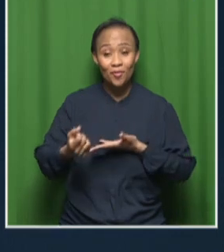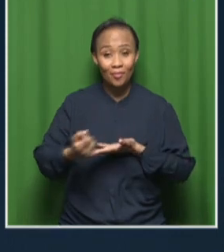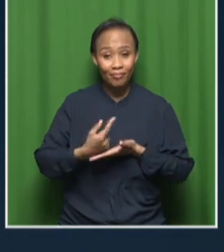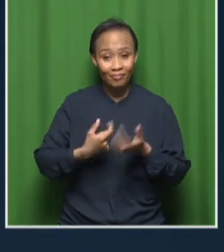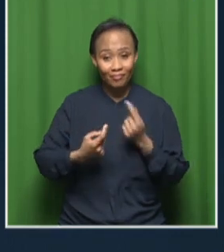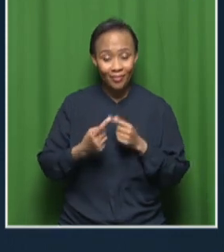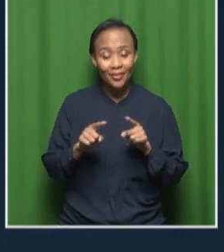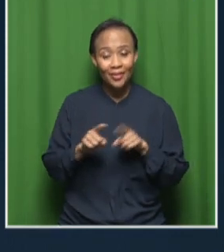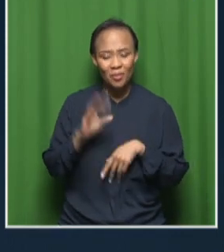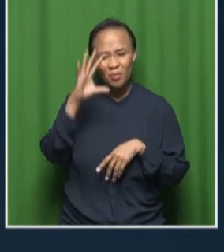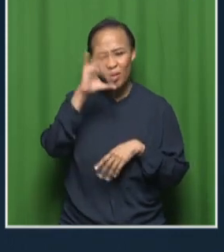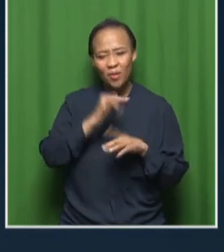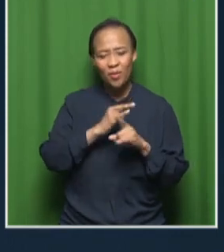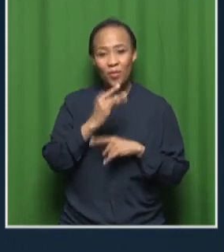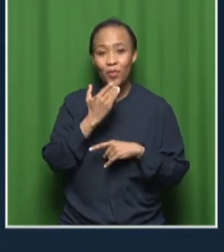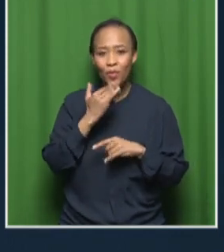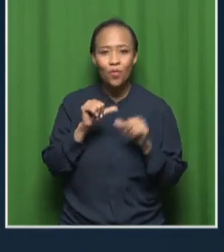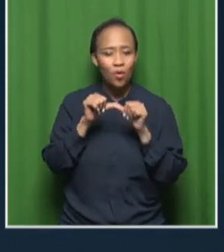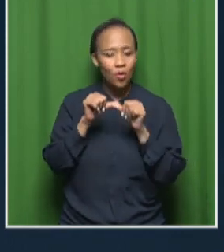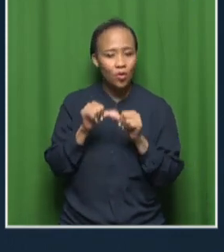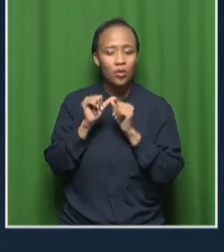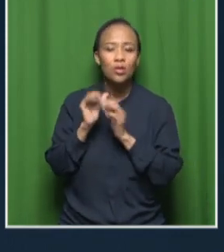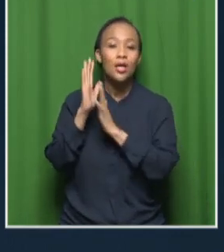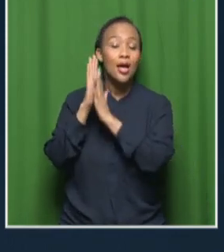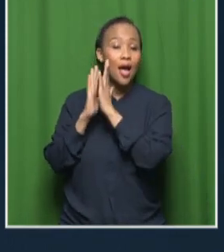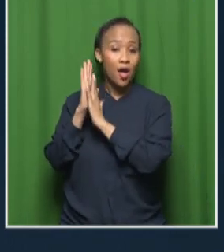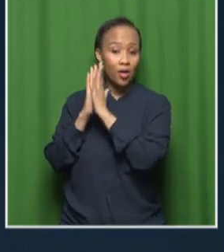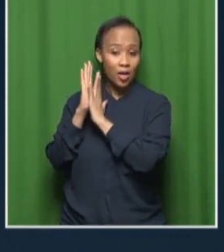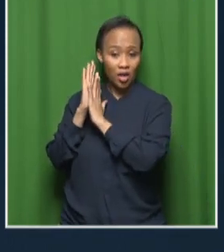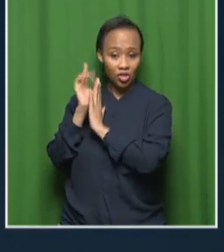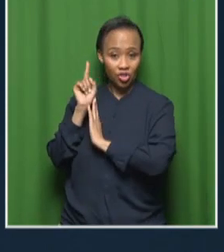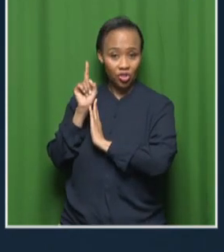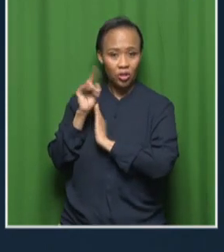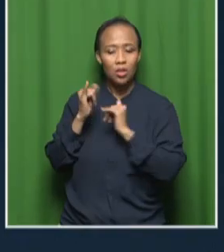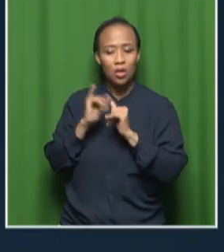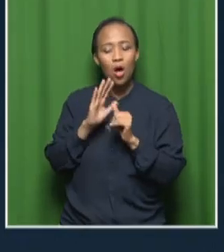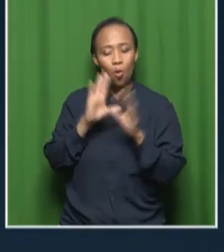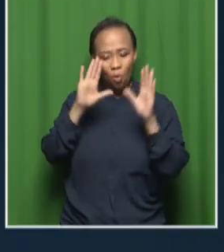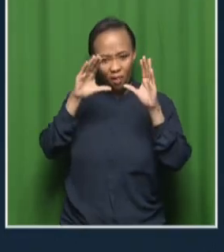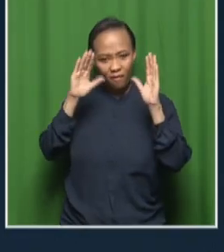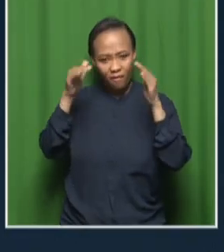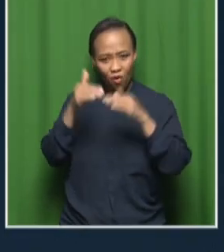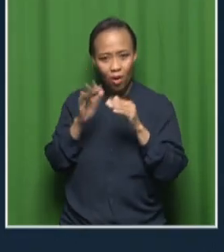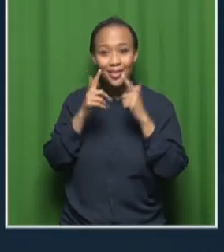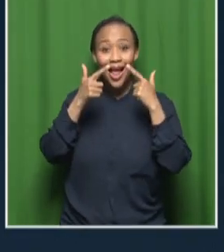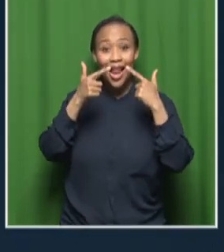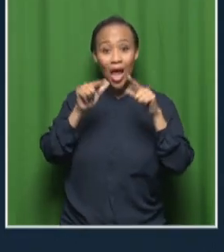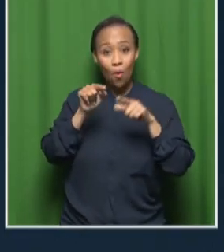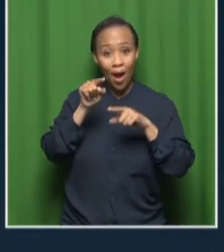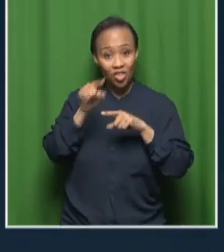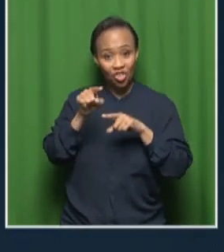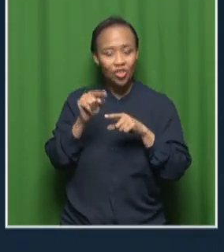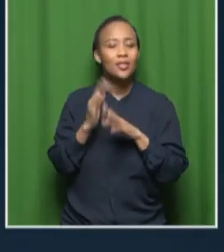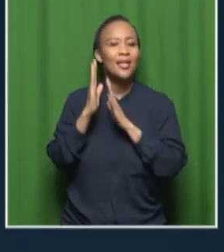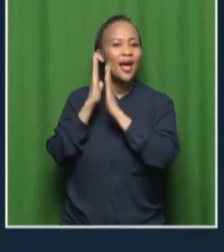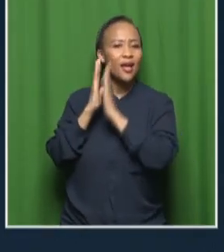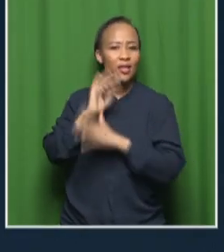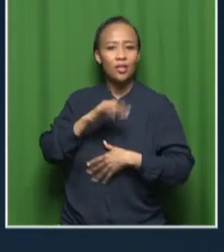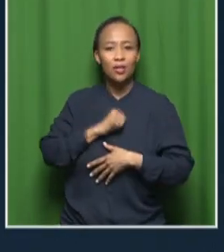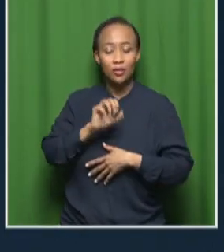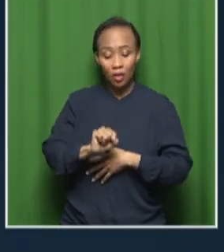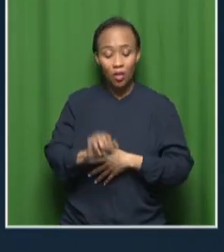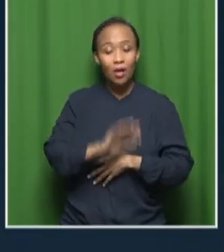Now, as we continue with our heritage feature on the program, we will zoom into language as a facet of our heritage. South Africa is a multilingual